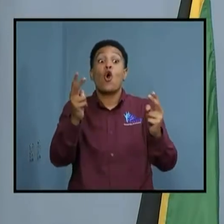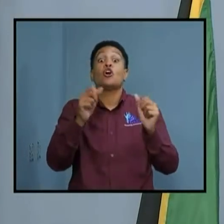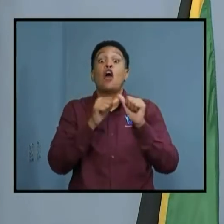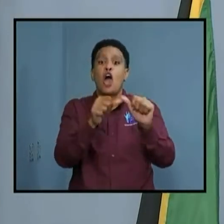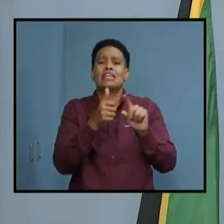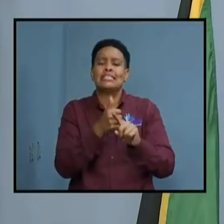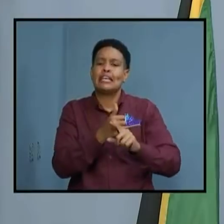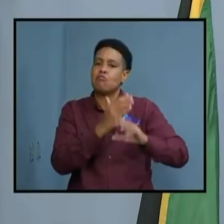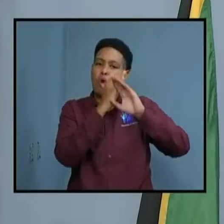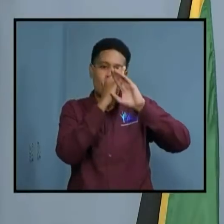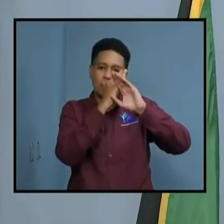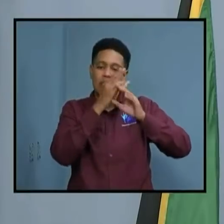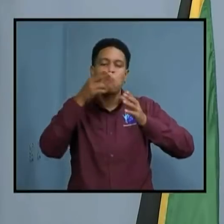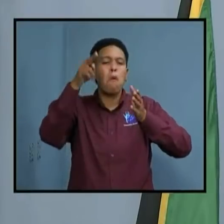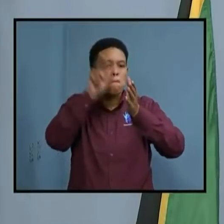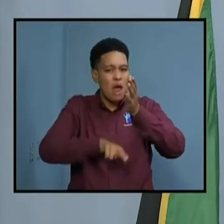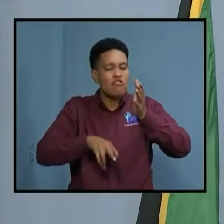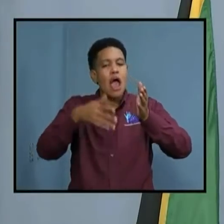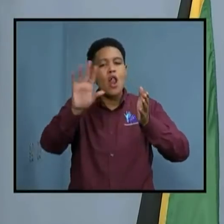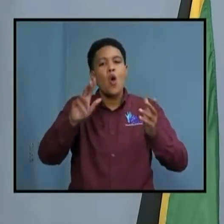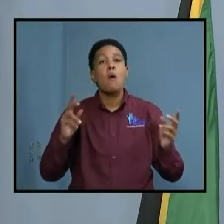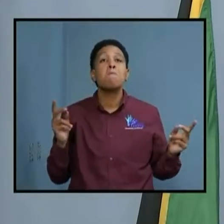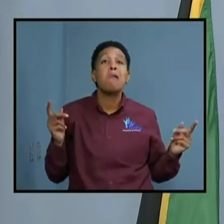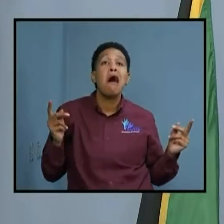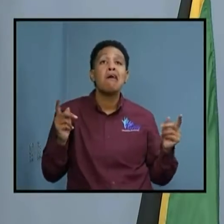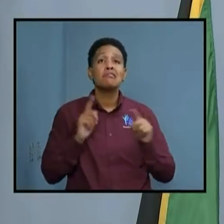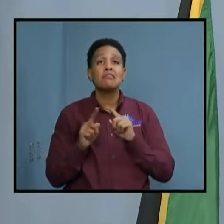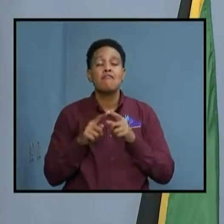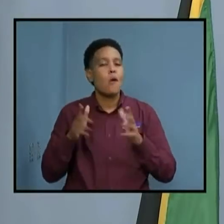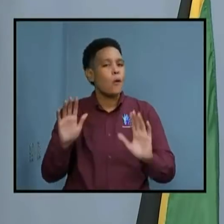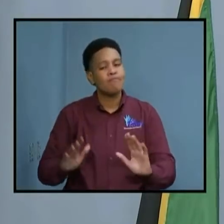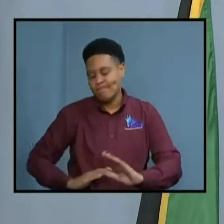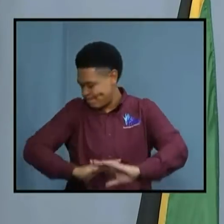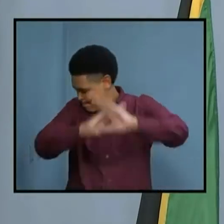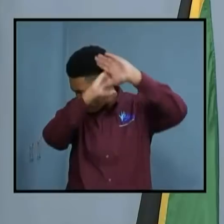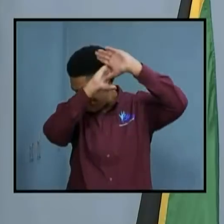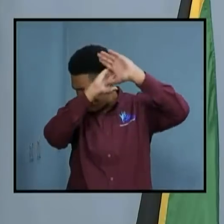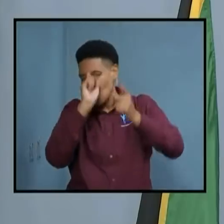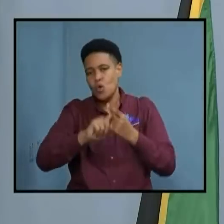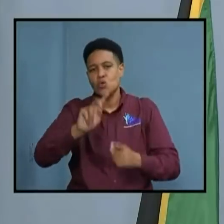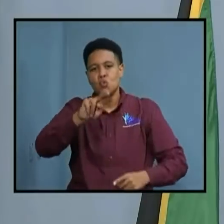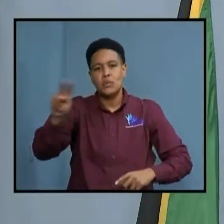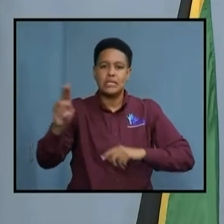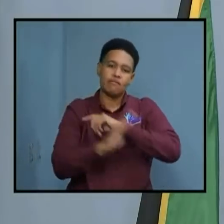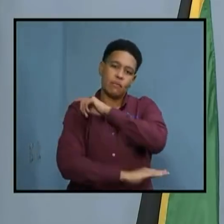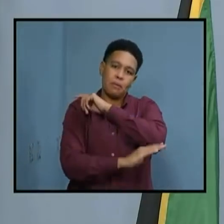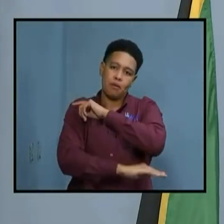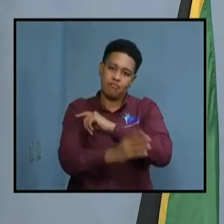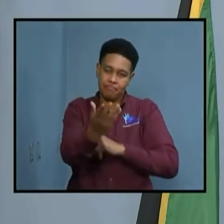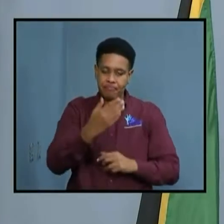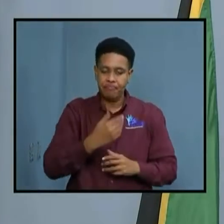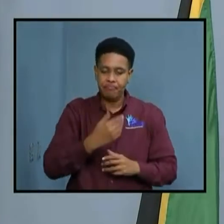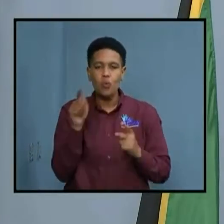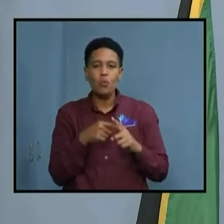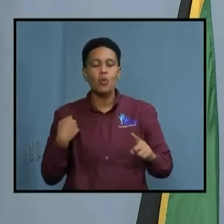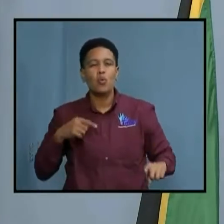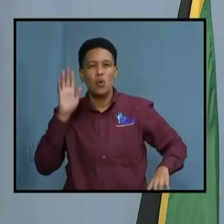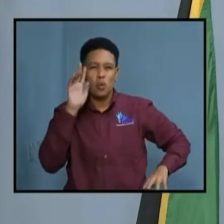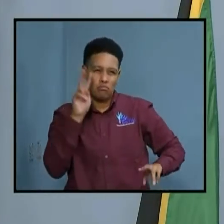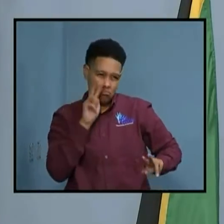to be prohibited, and parties and the like, those are prohibited until the 22nd of September, when we